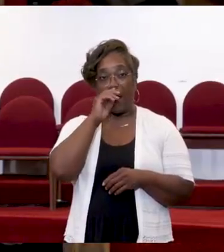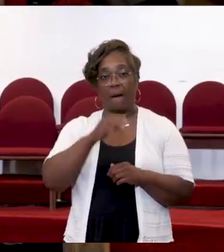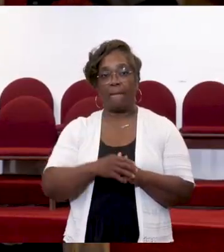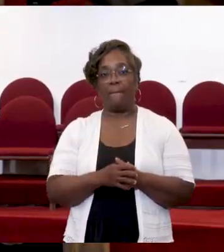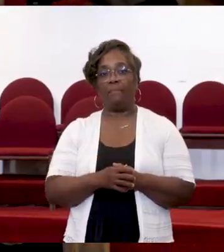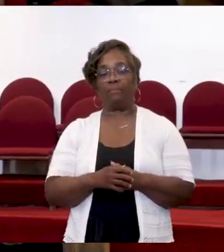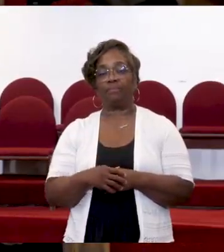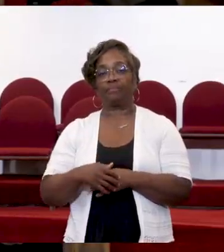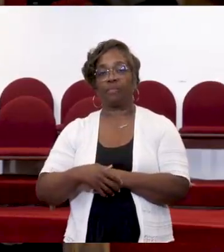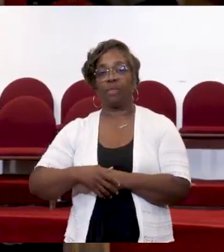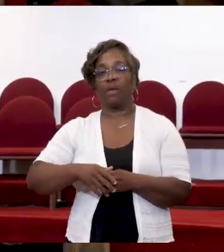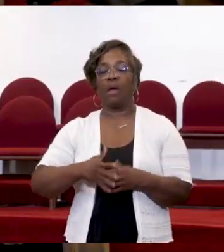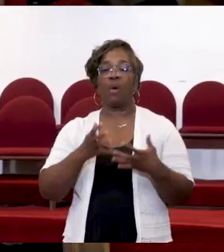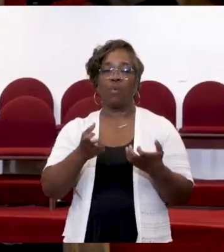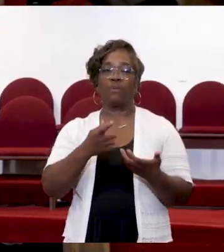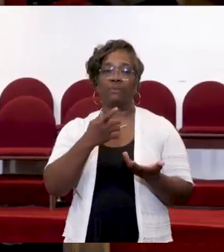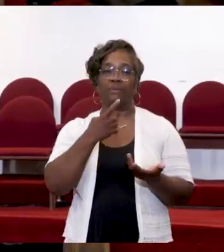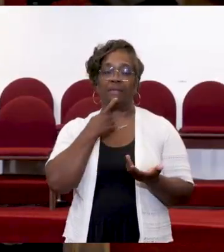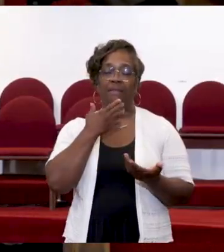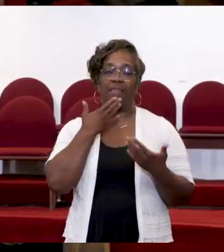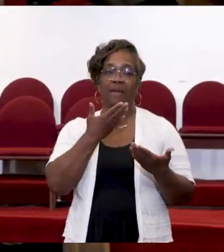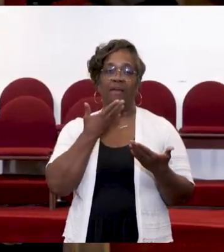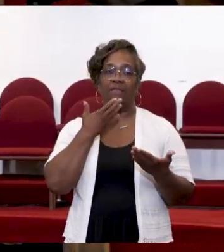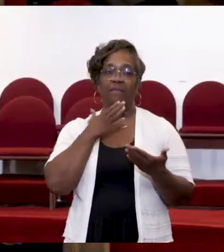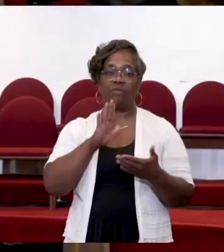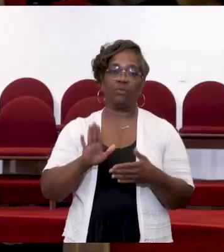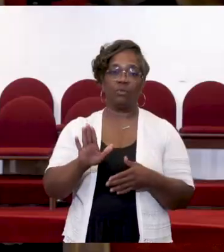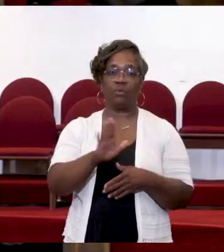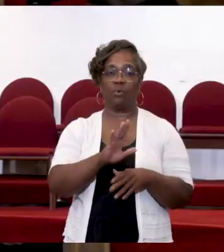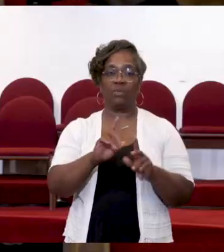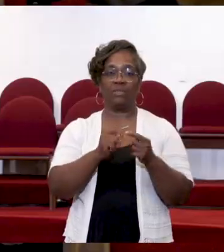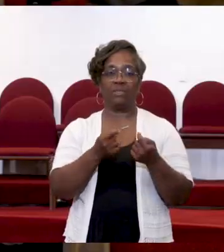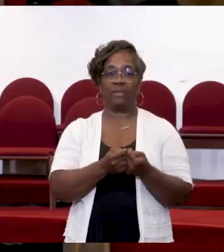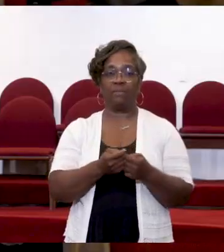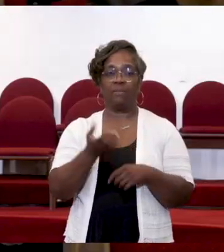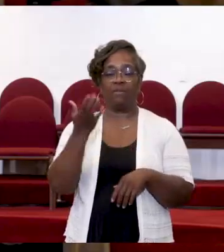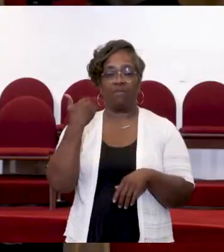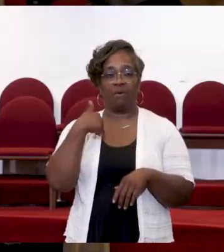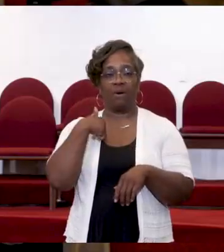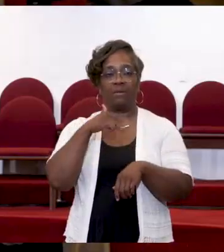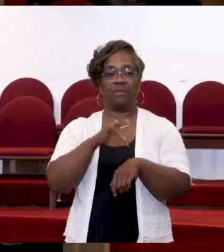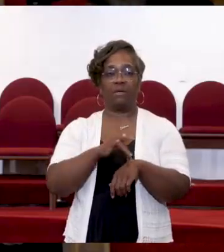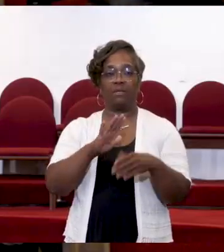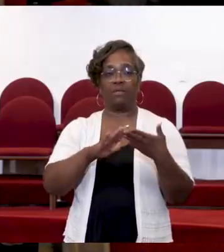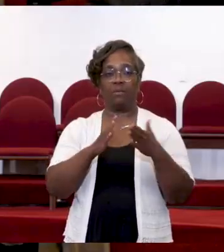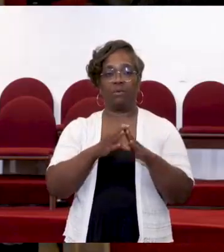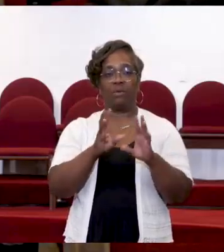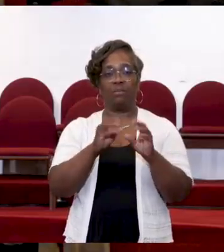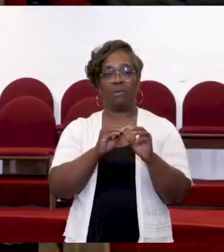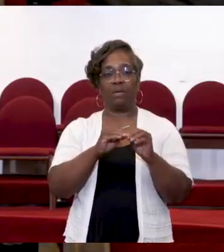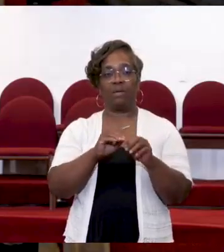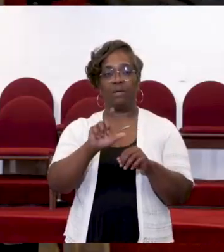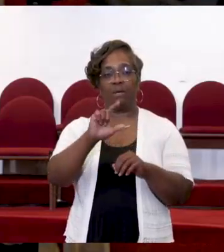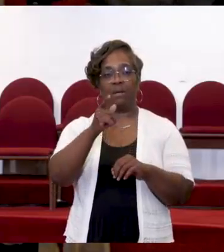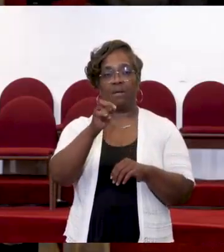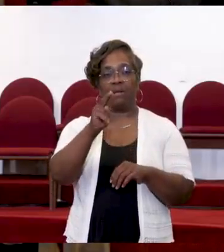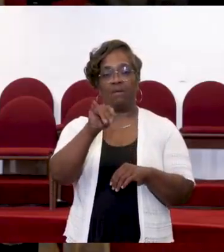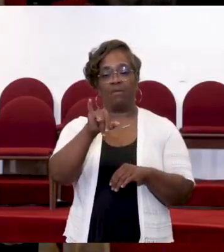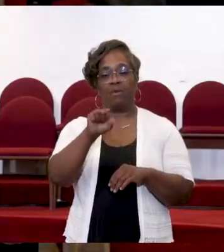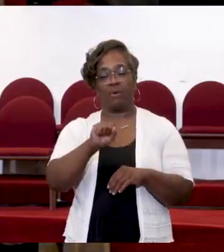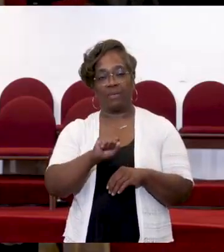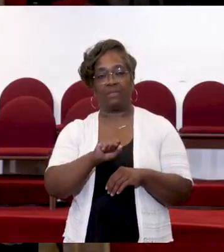appointees, I just want to say thank you, okay? The last time I was at a community meeting, you were over in the Livernois retirement area at Unity